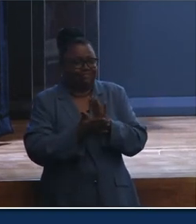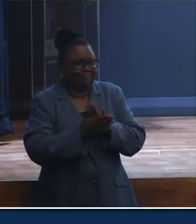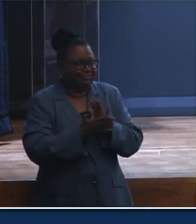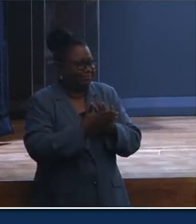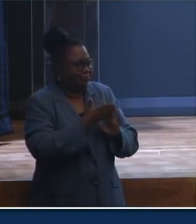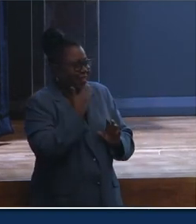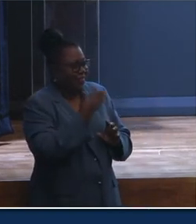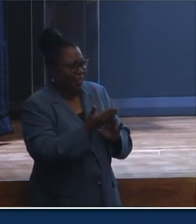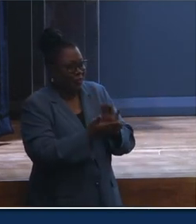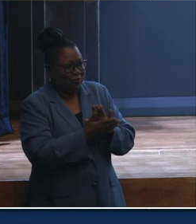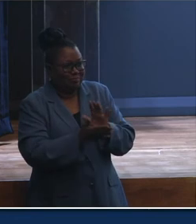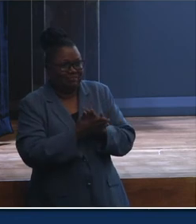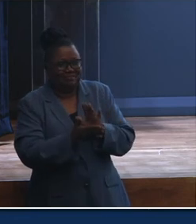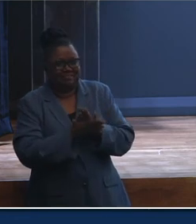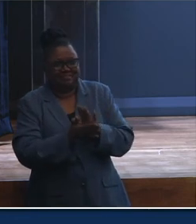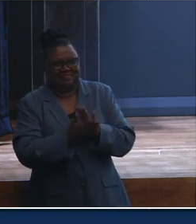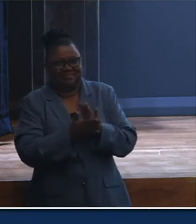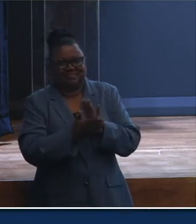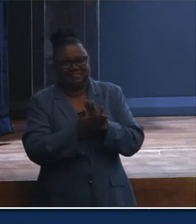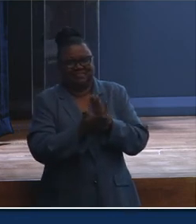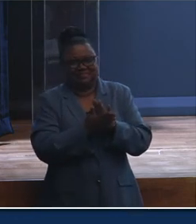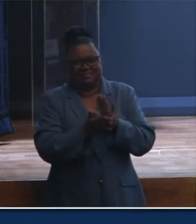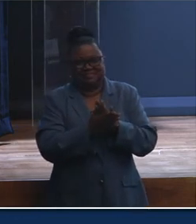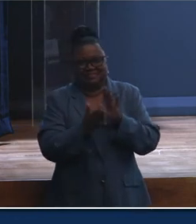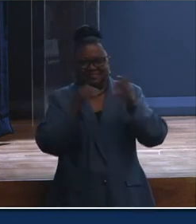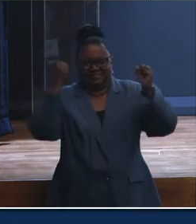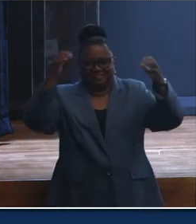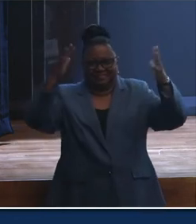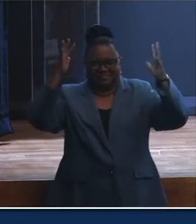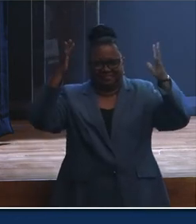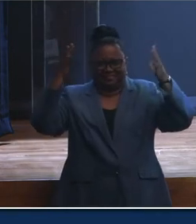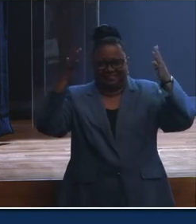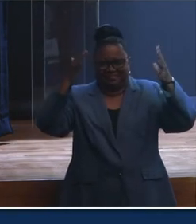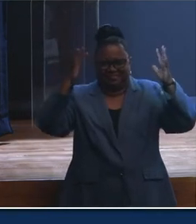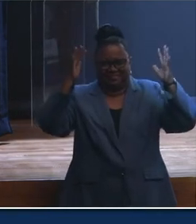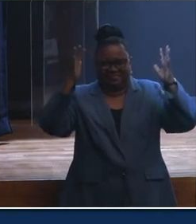Thank you. And they're happy for you.